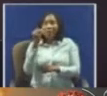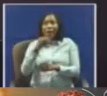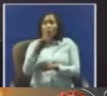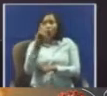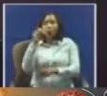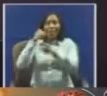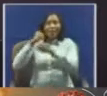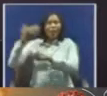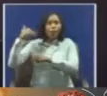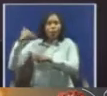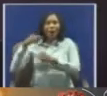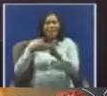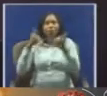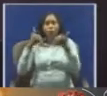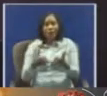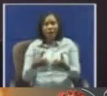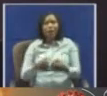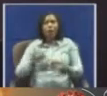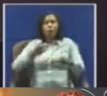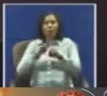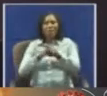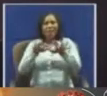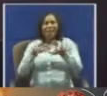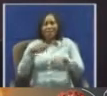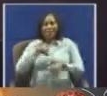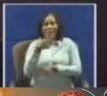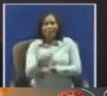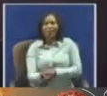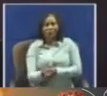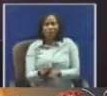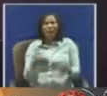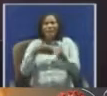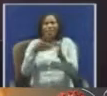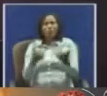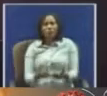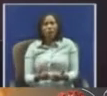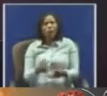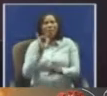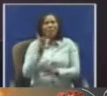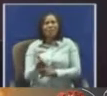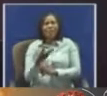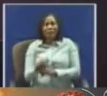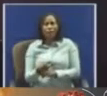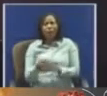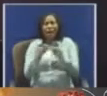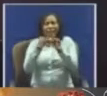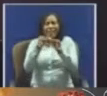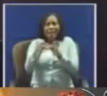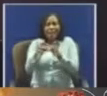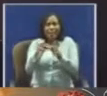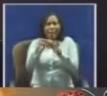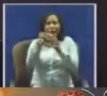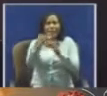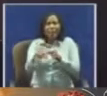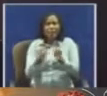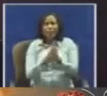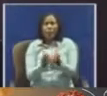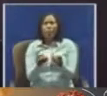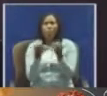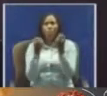today that I had COVID-19, 2 years today, that we still sit in with an extension, and that